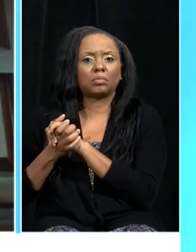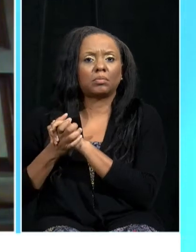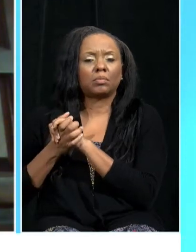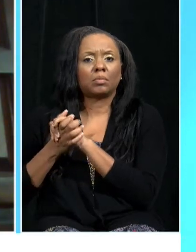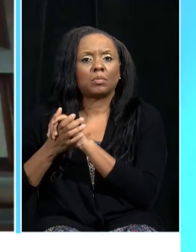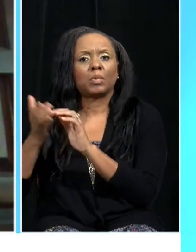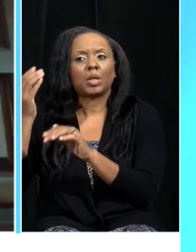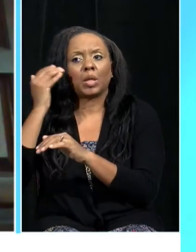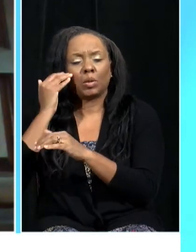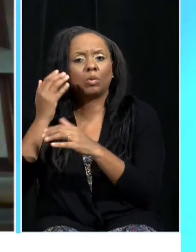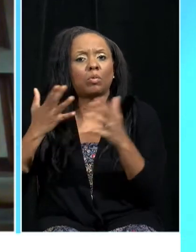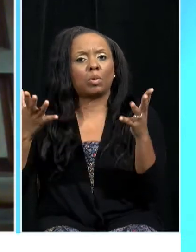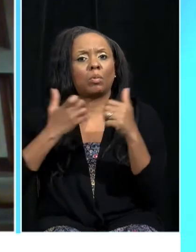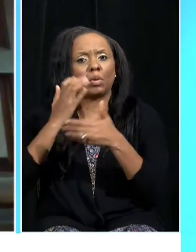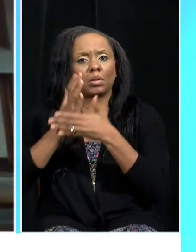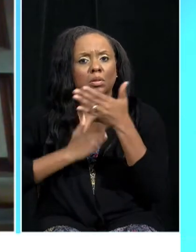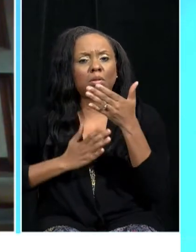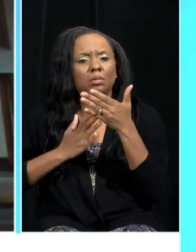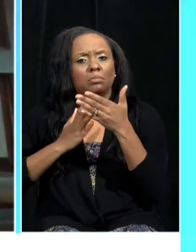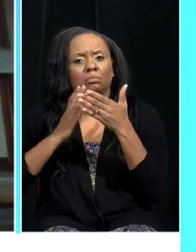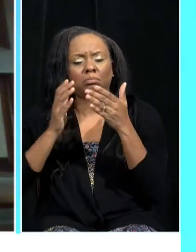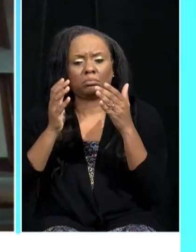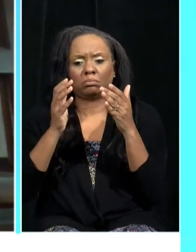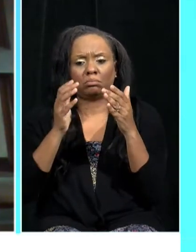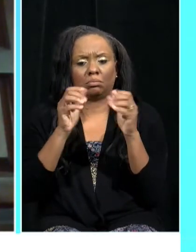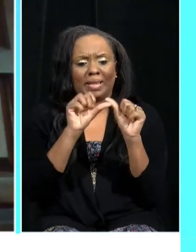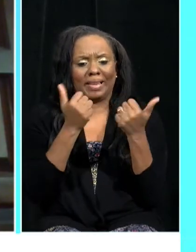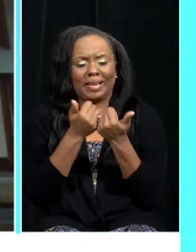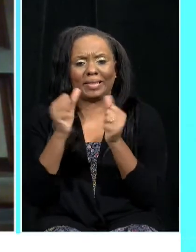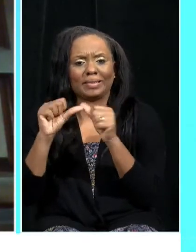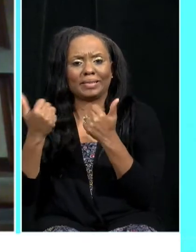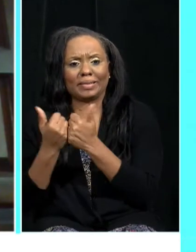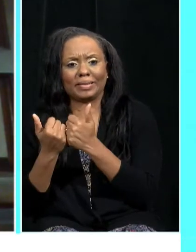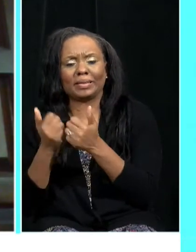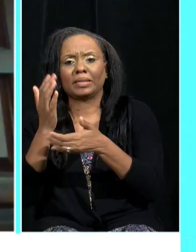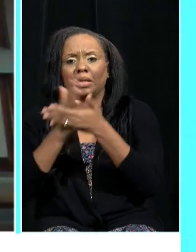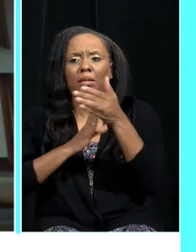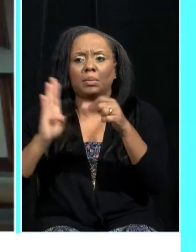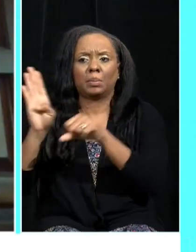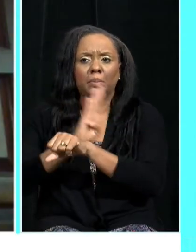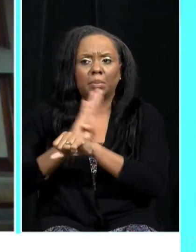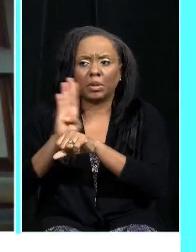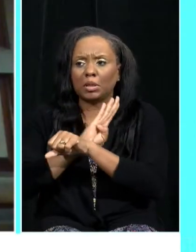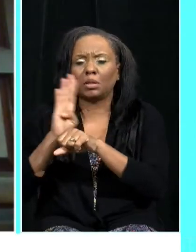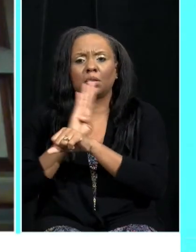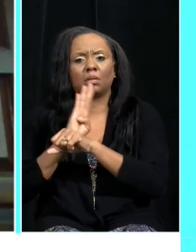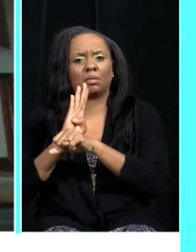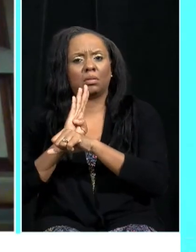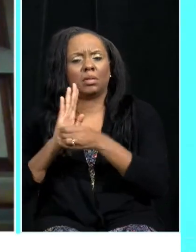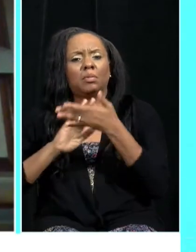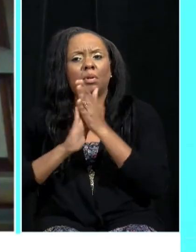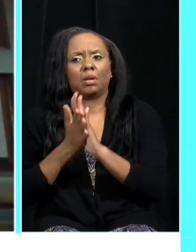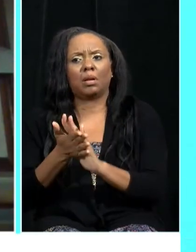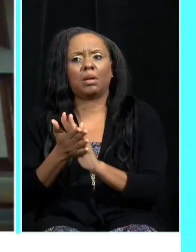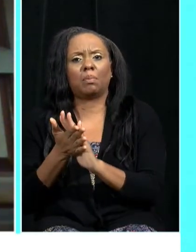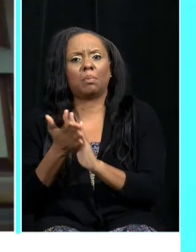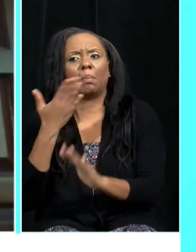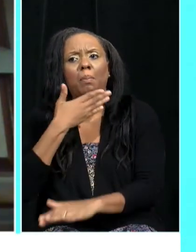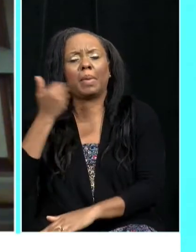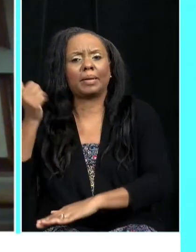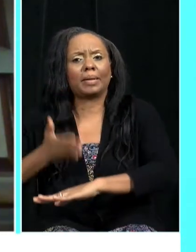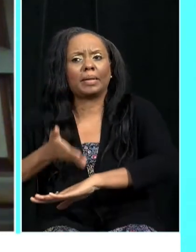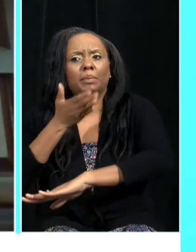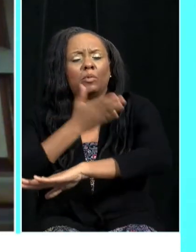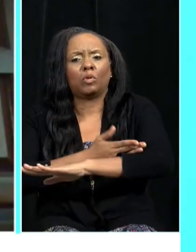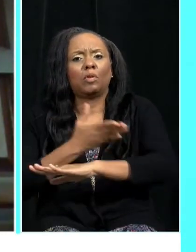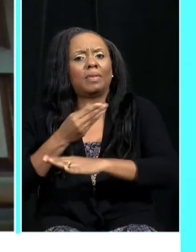of entities to consolidate their efforts in a way that is much more productive and eliminates that wastage that